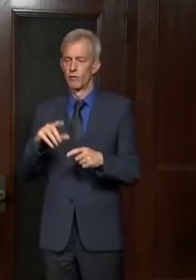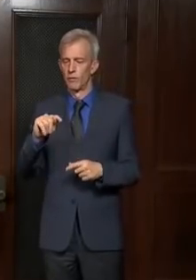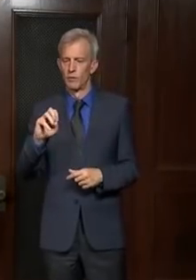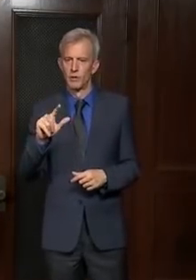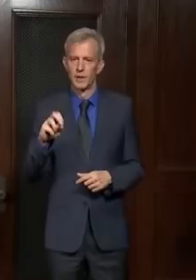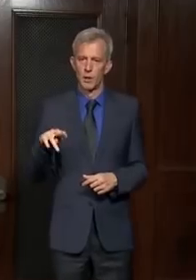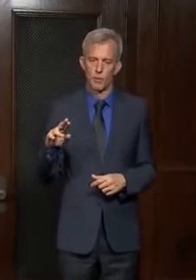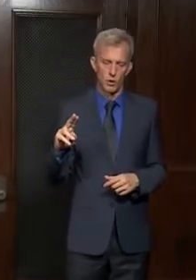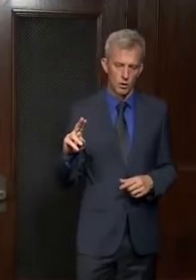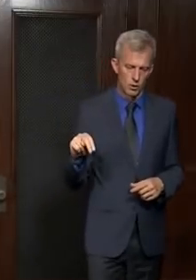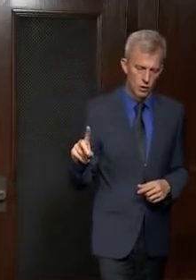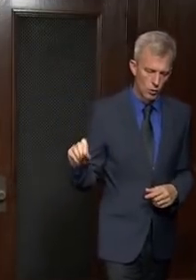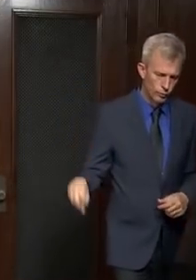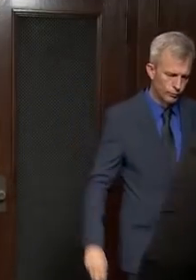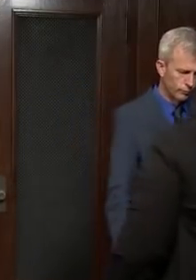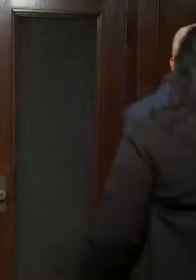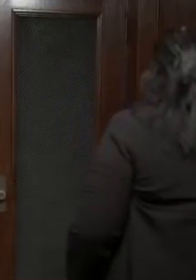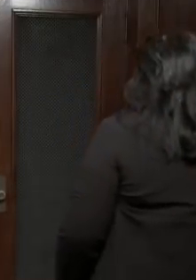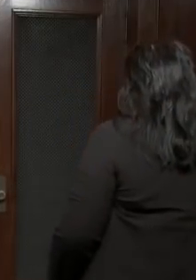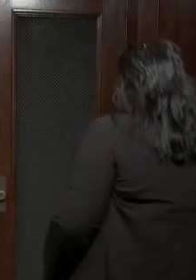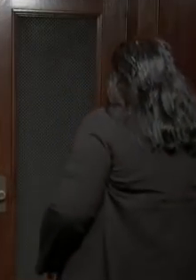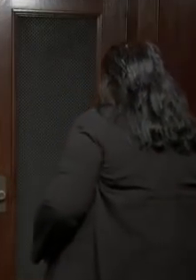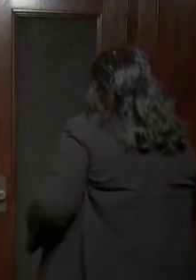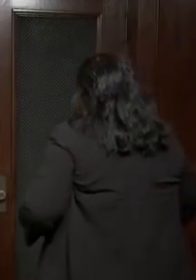52. Buenas tardes, Abel.